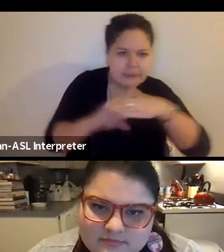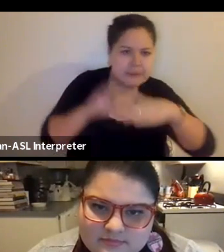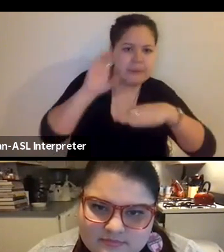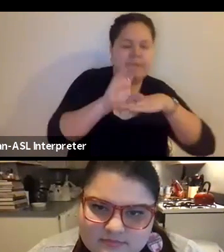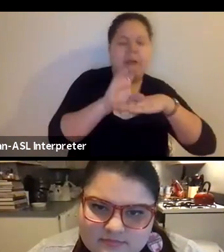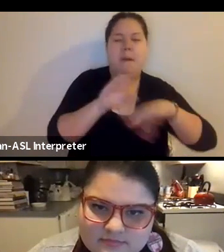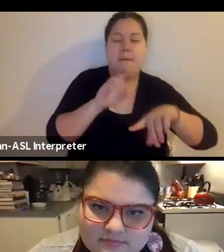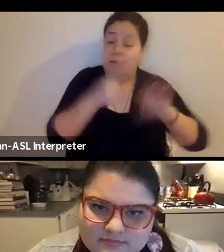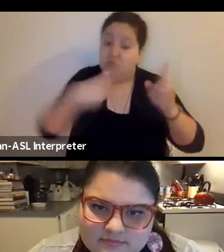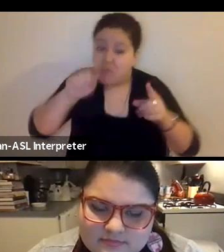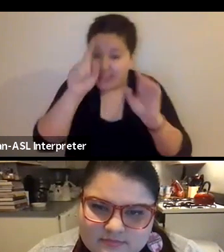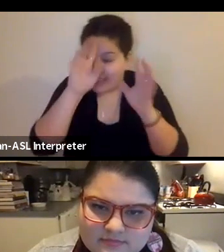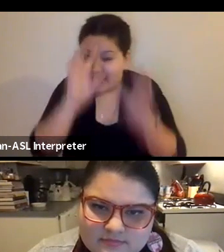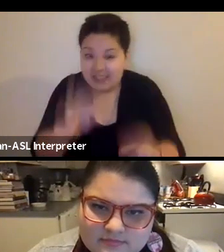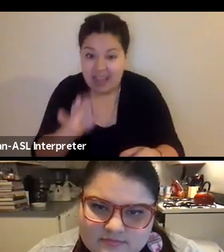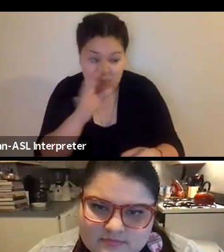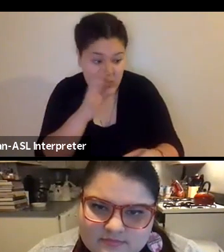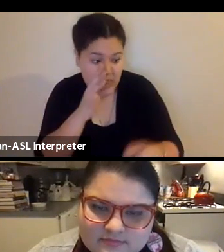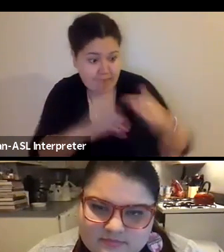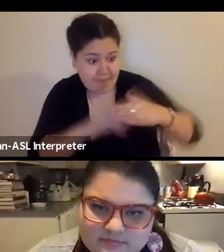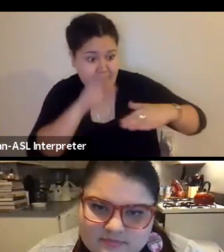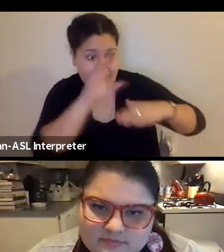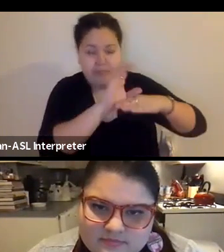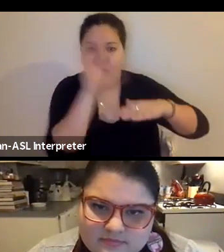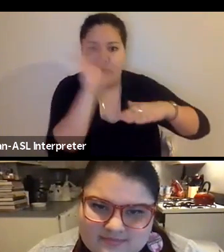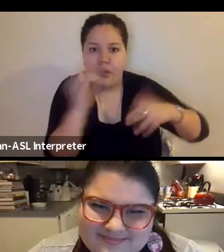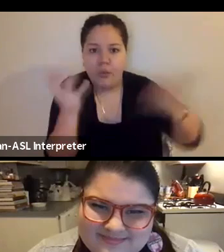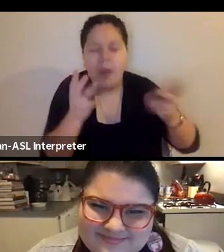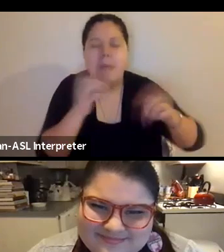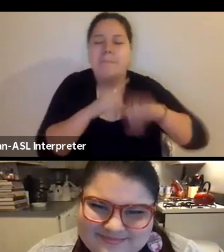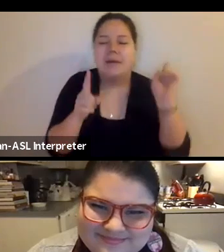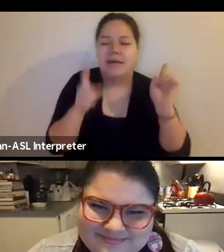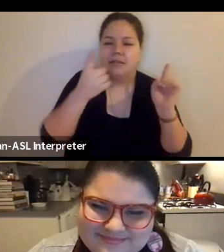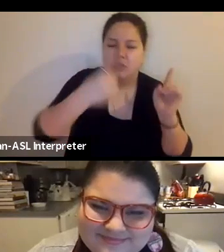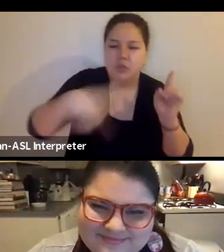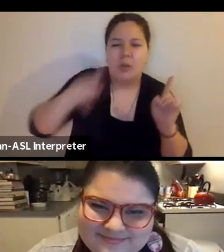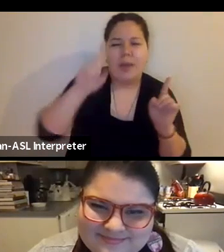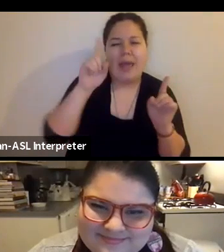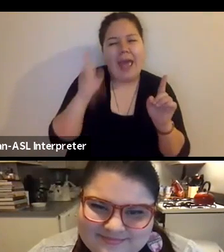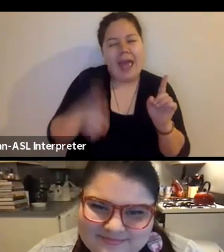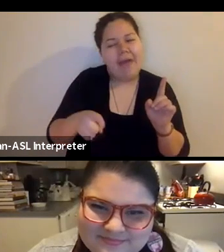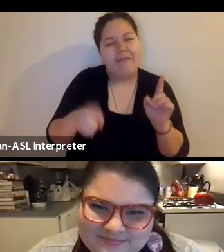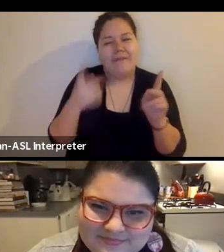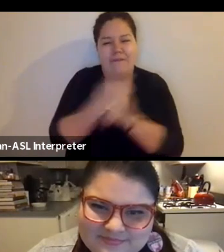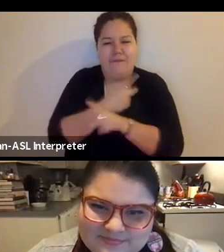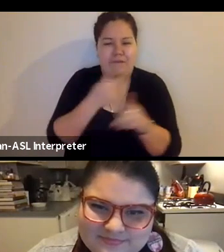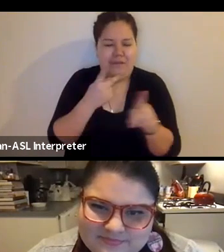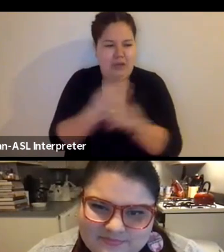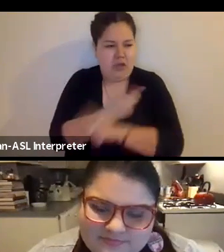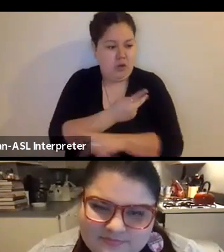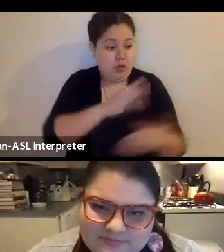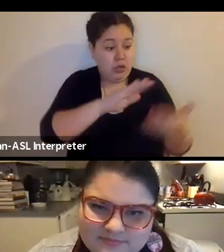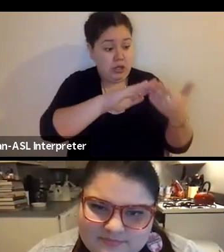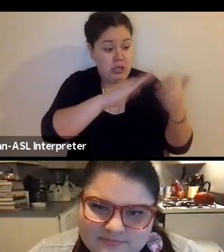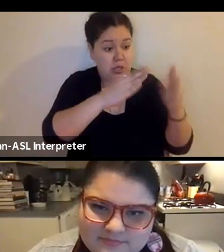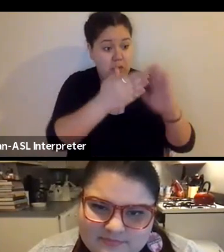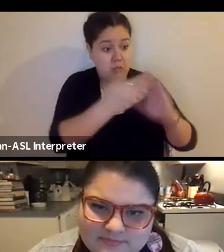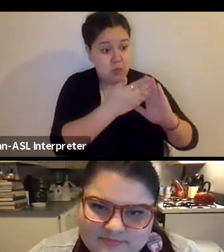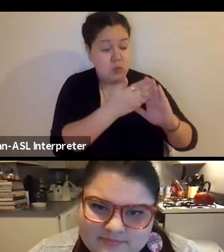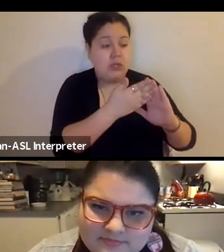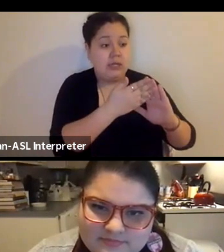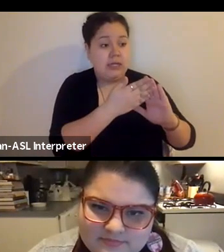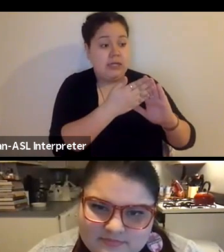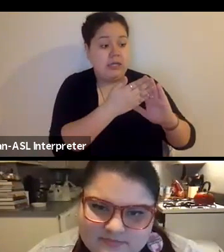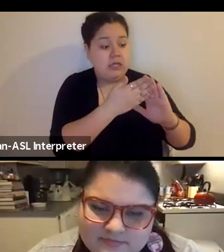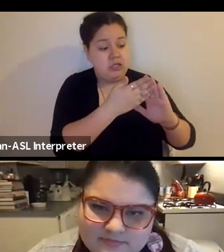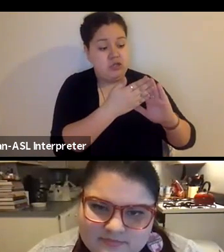about making visible the harm that the community works so hard to erase and